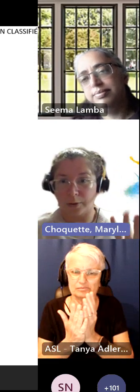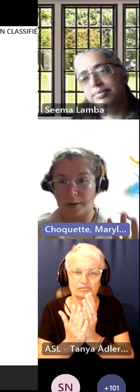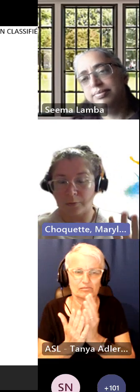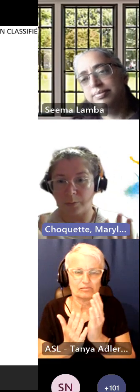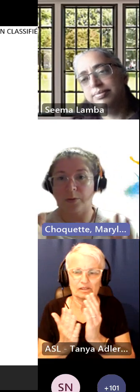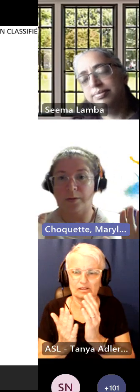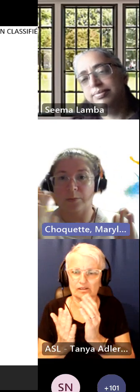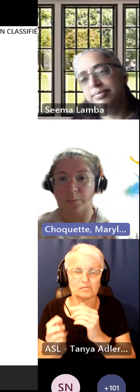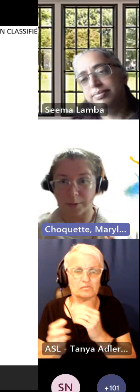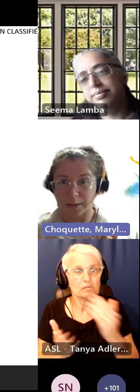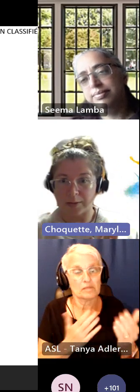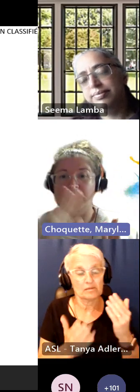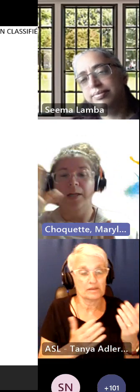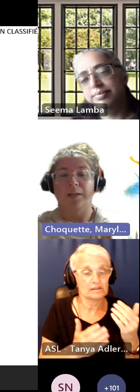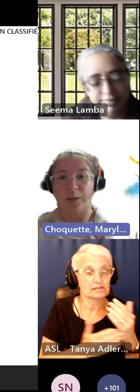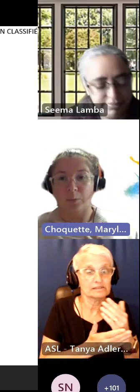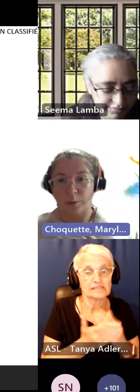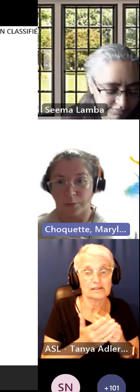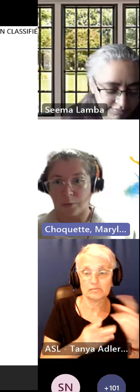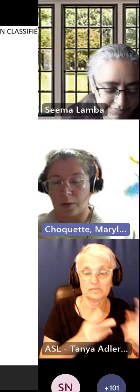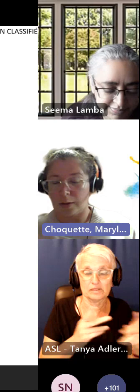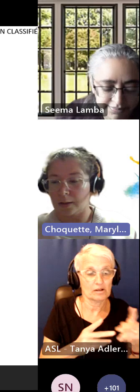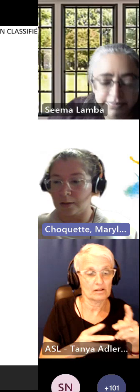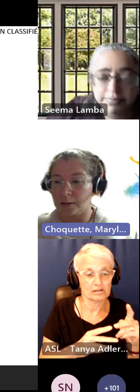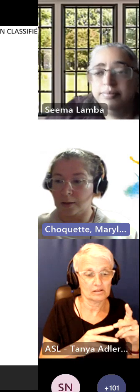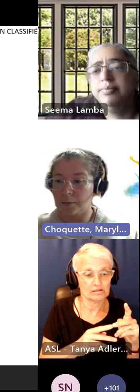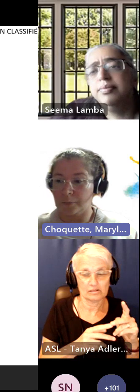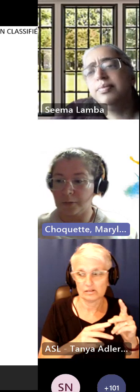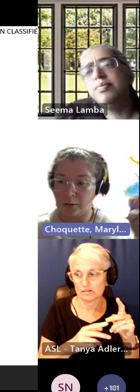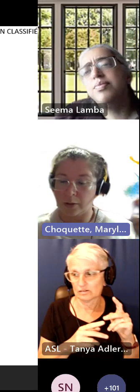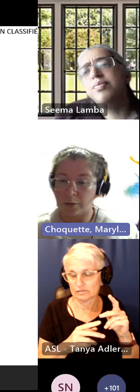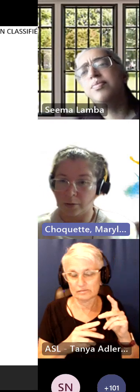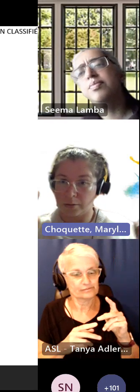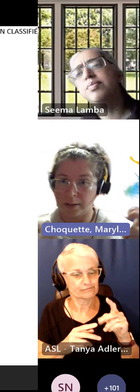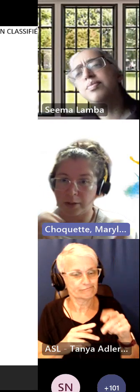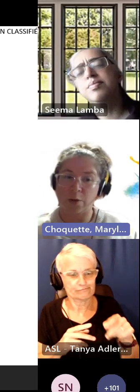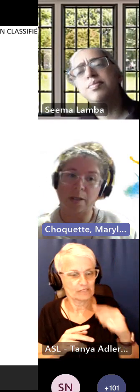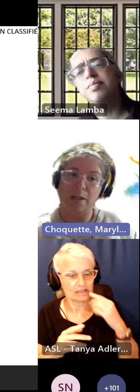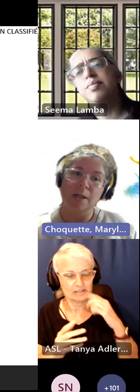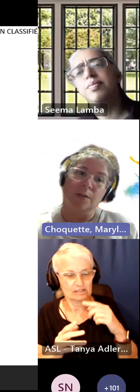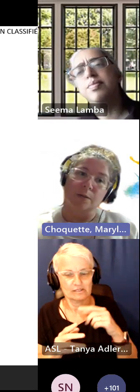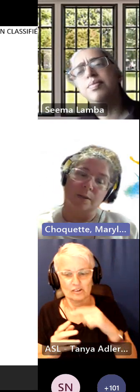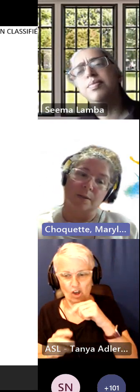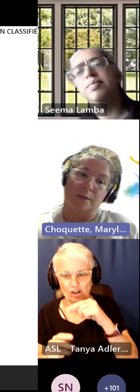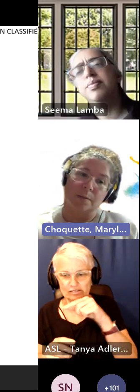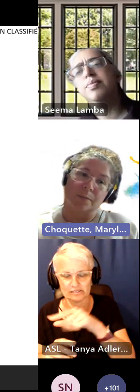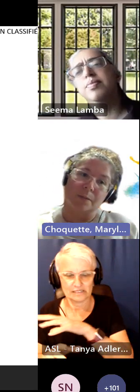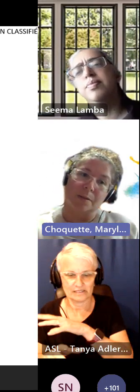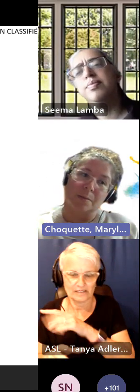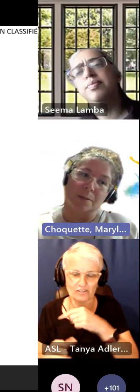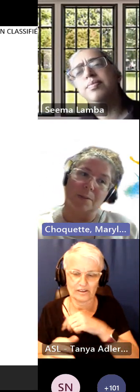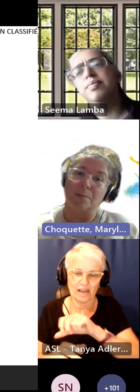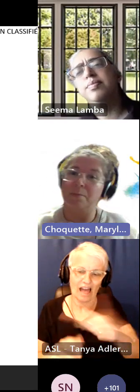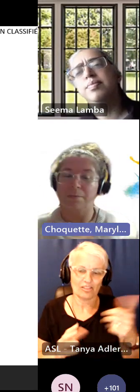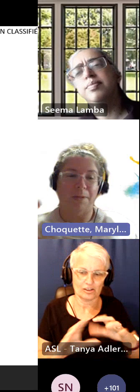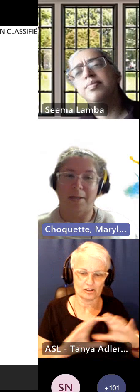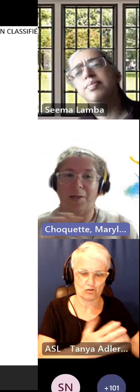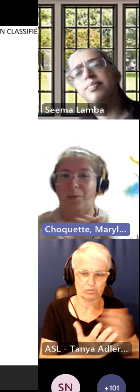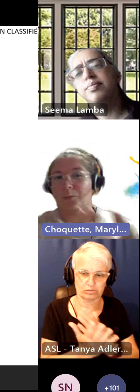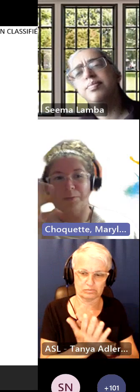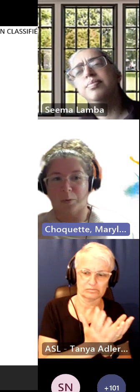you could have people not represented that would fall in another category. So it might